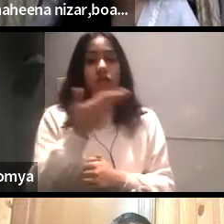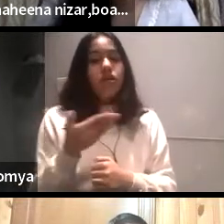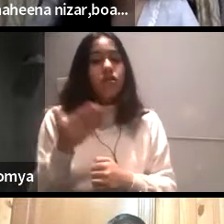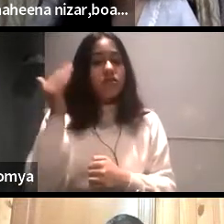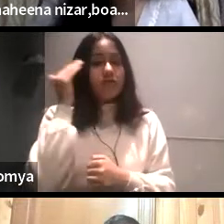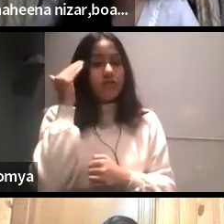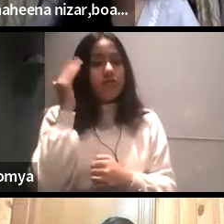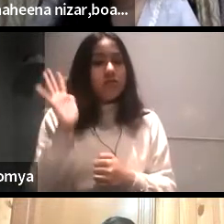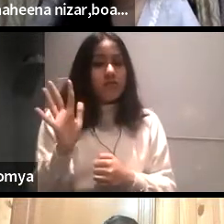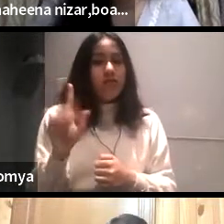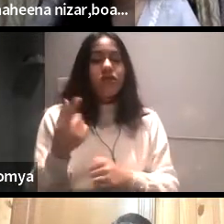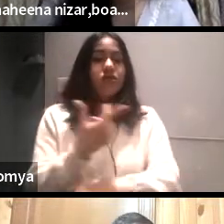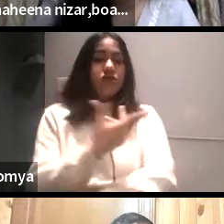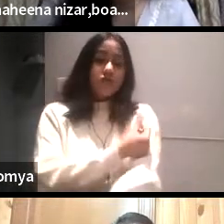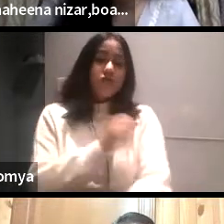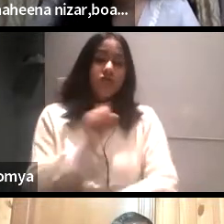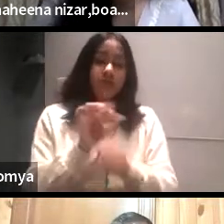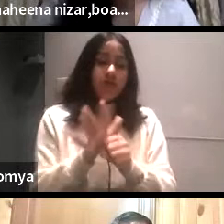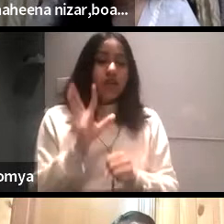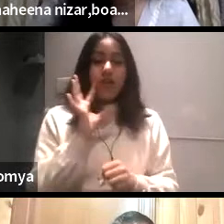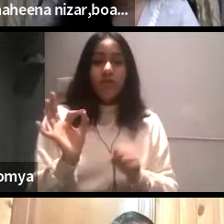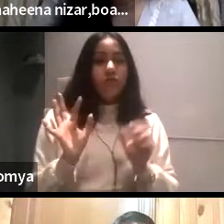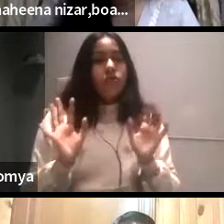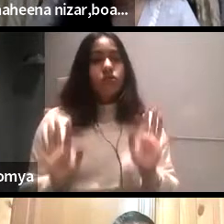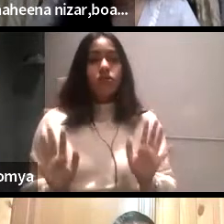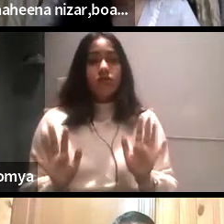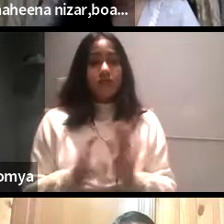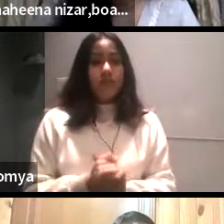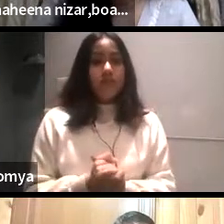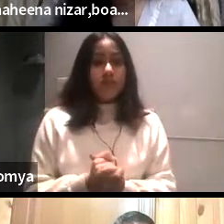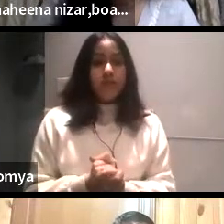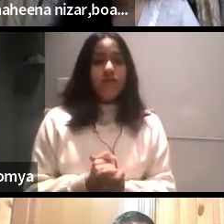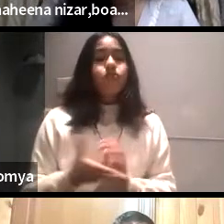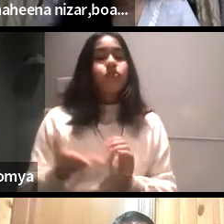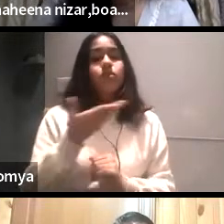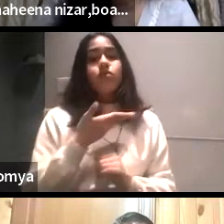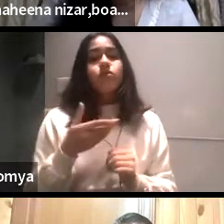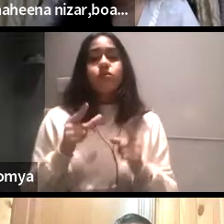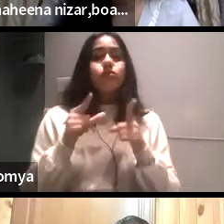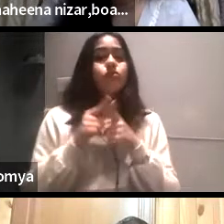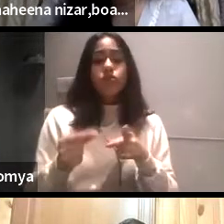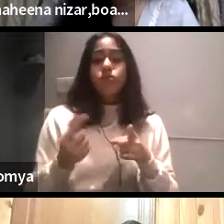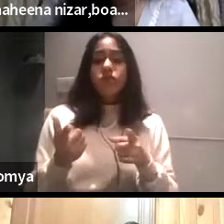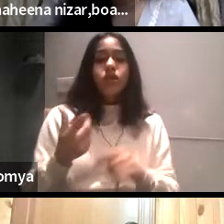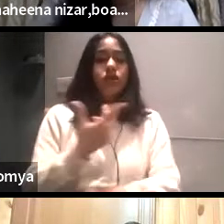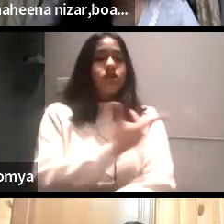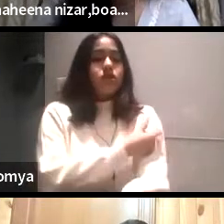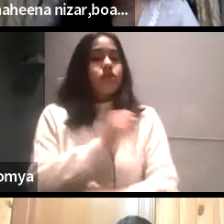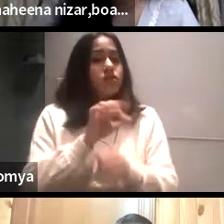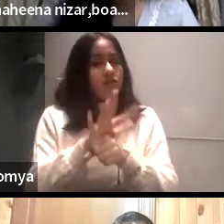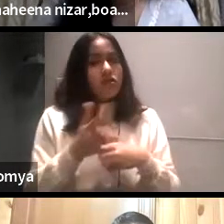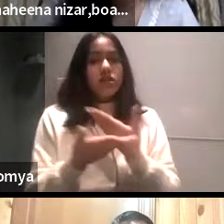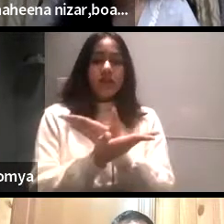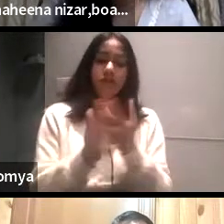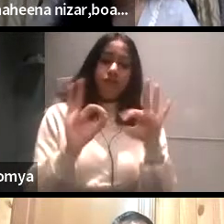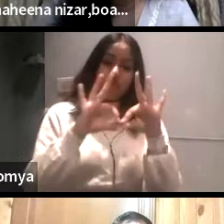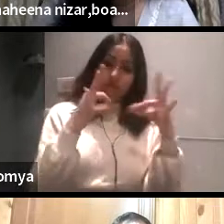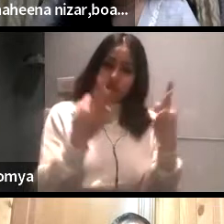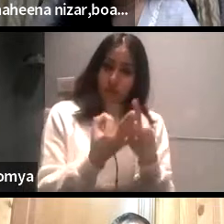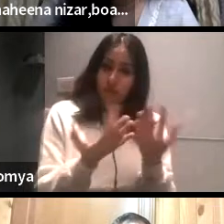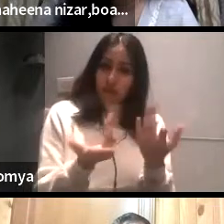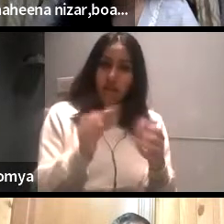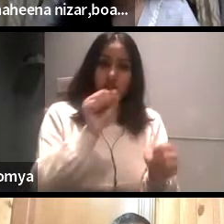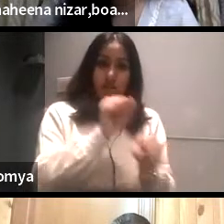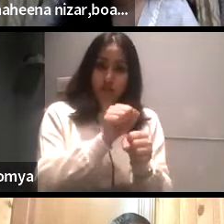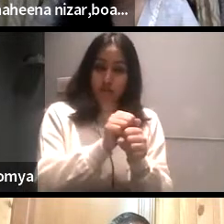difficult it was to get a vaccine in those days. So we sponsored the vaccines for all the families of people